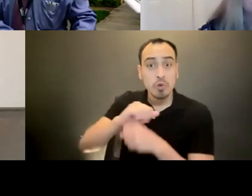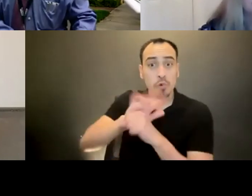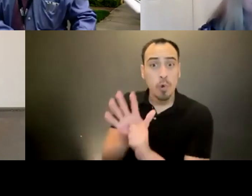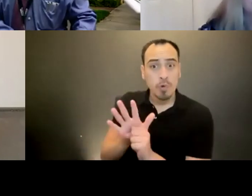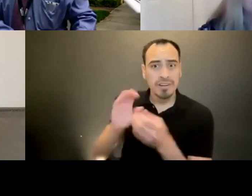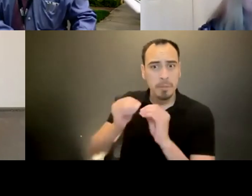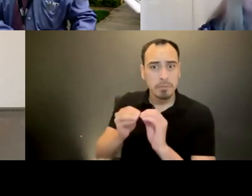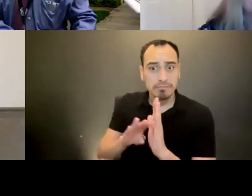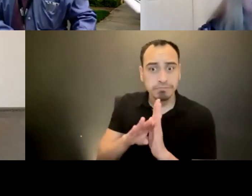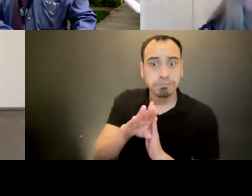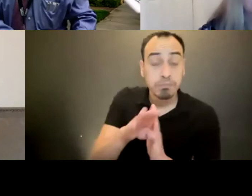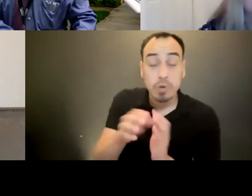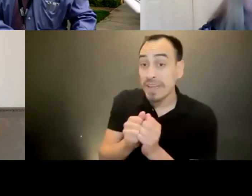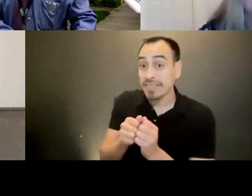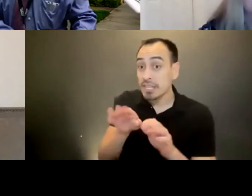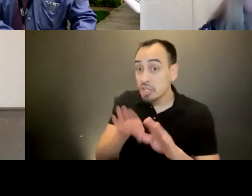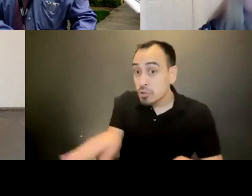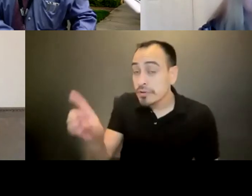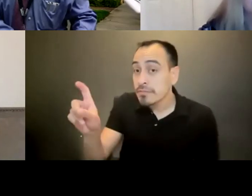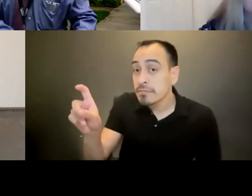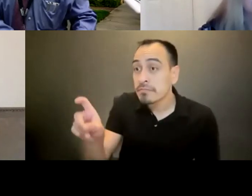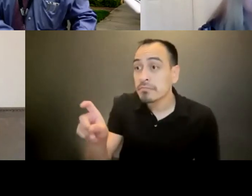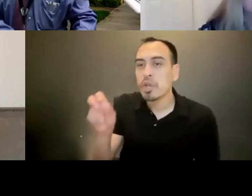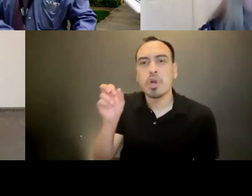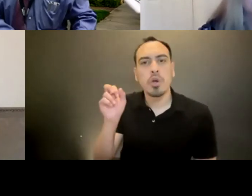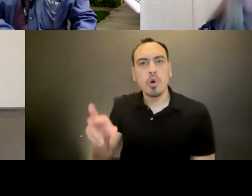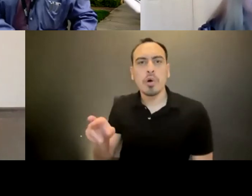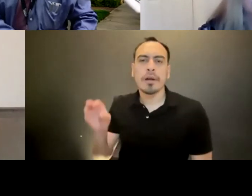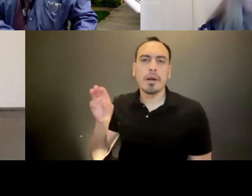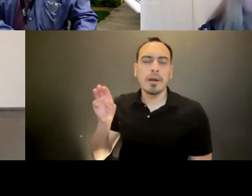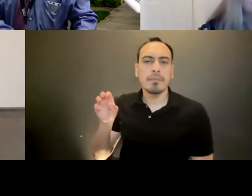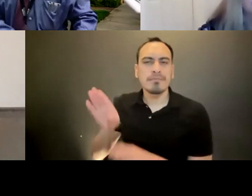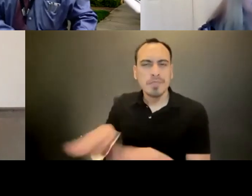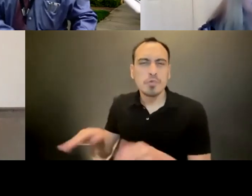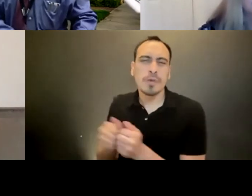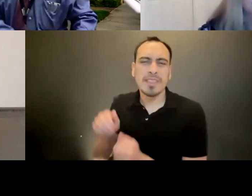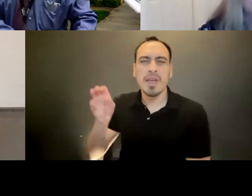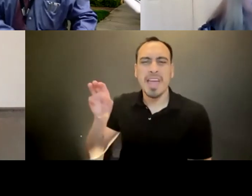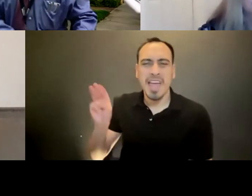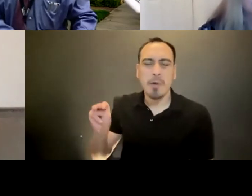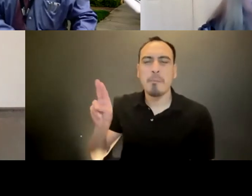or cases of multi-system inflammatory